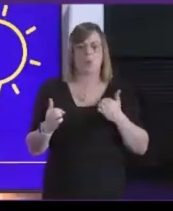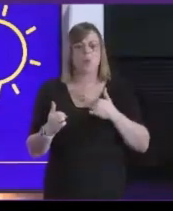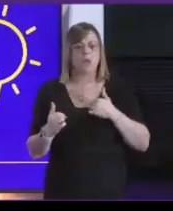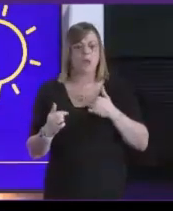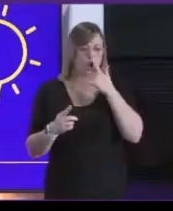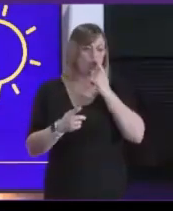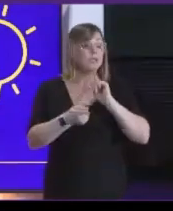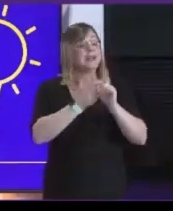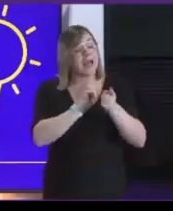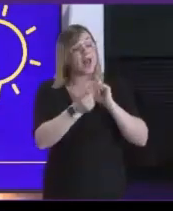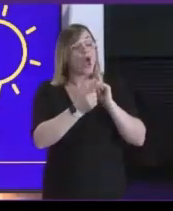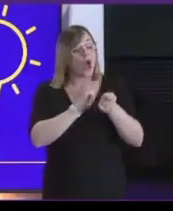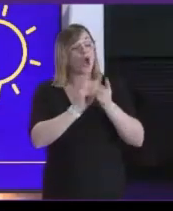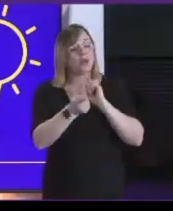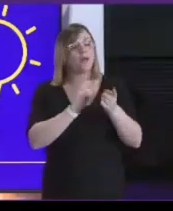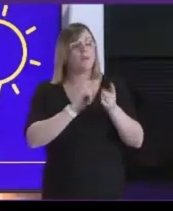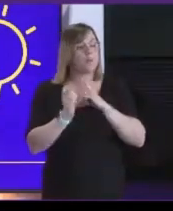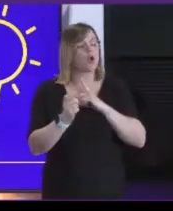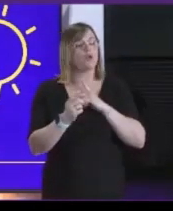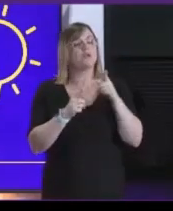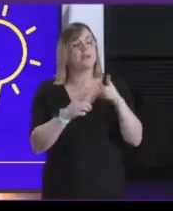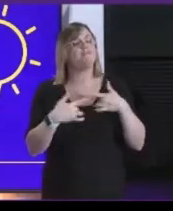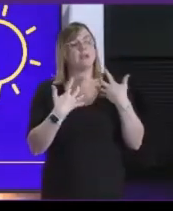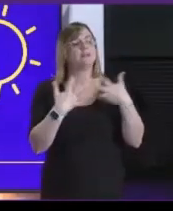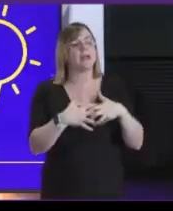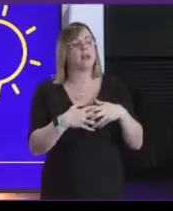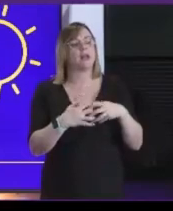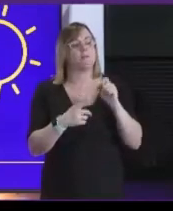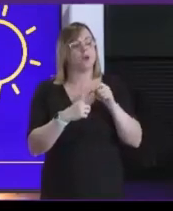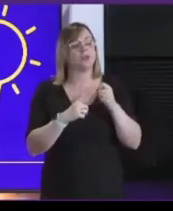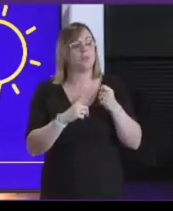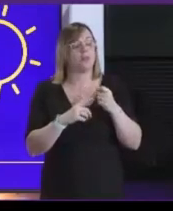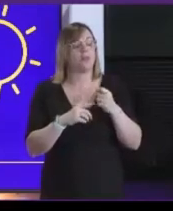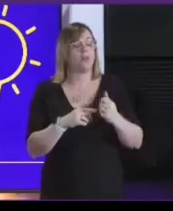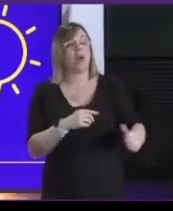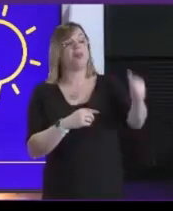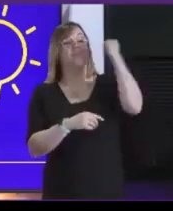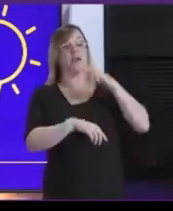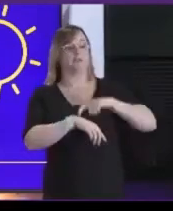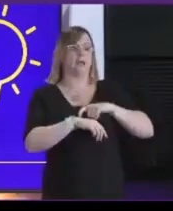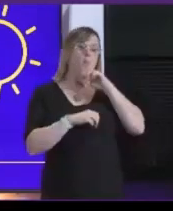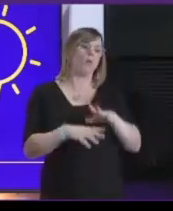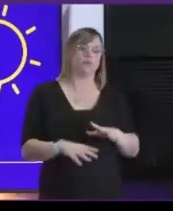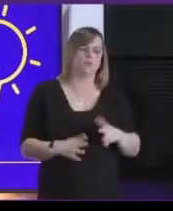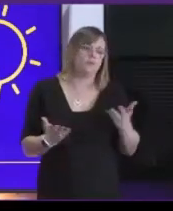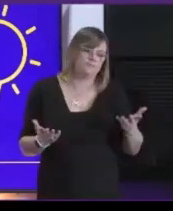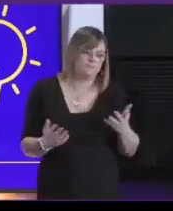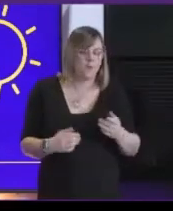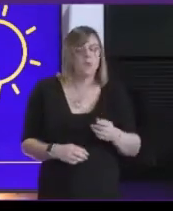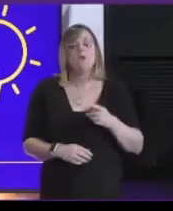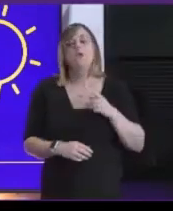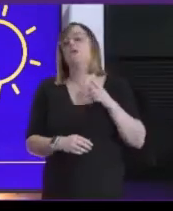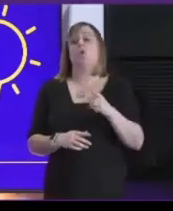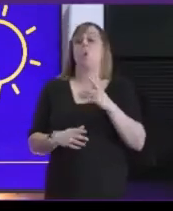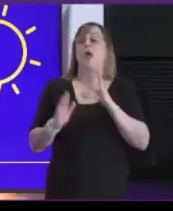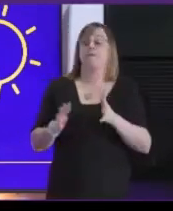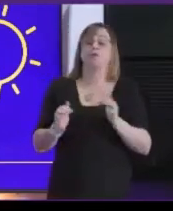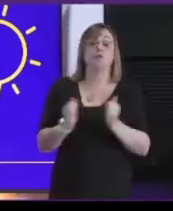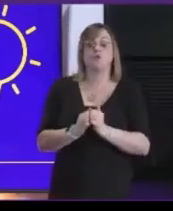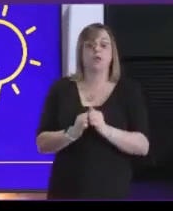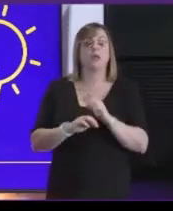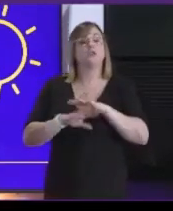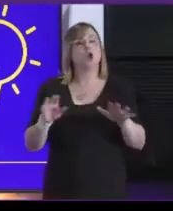have a dialogue because it wasn't technically possible either at that point. So it's, you know, I just have to agree it's not